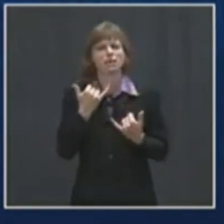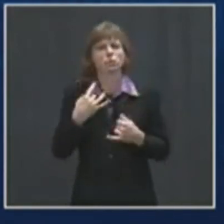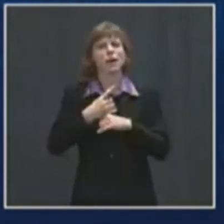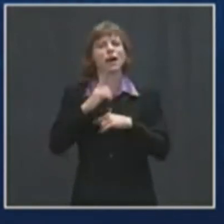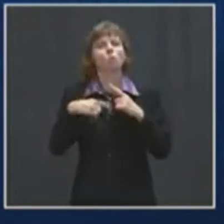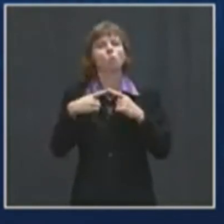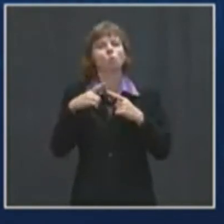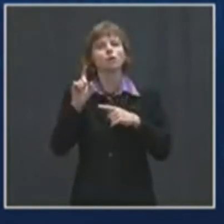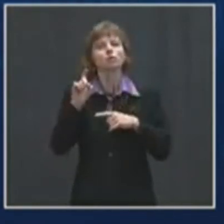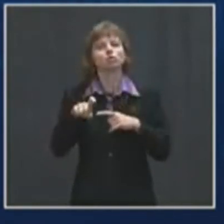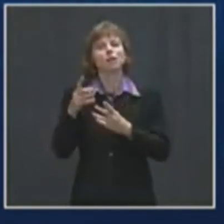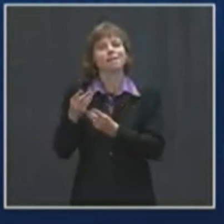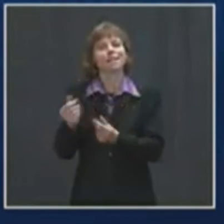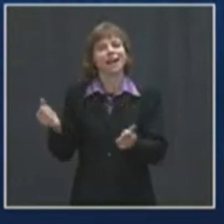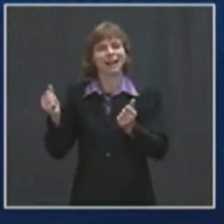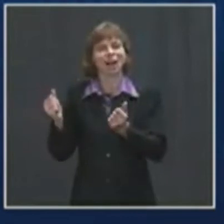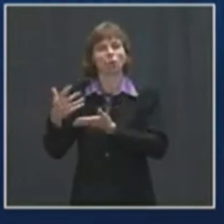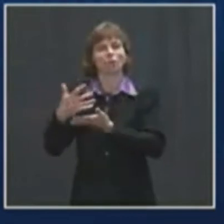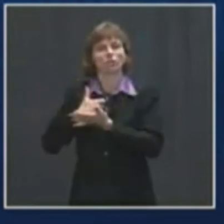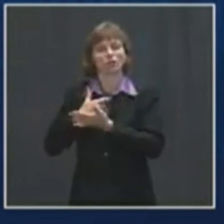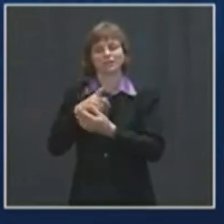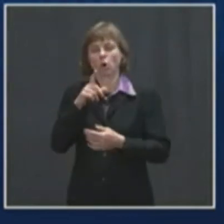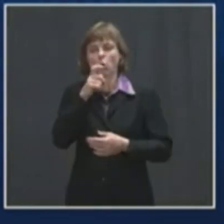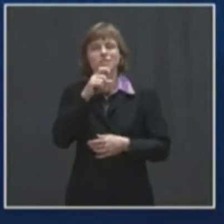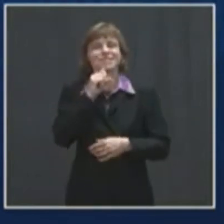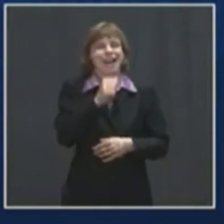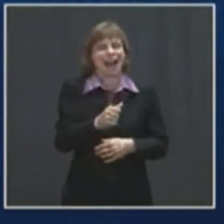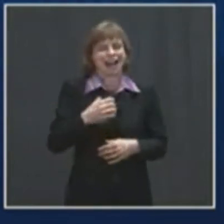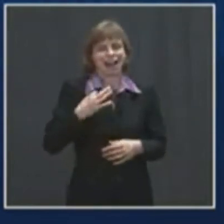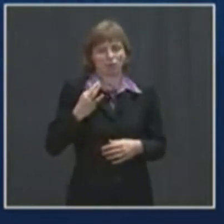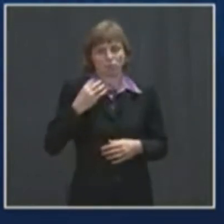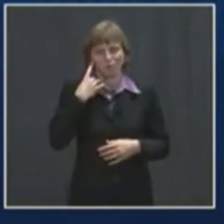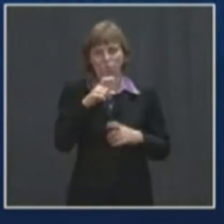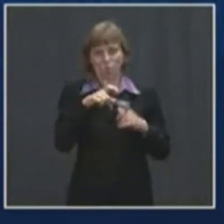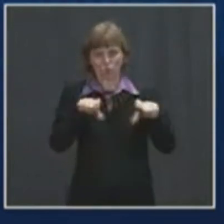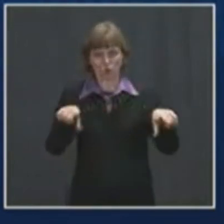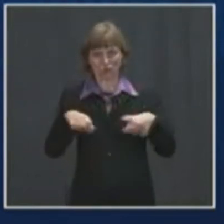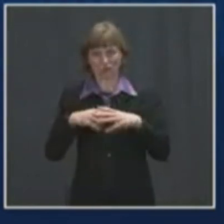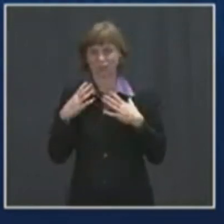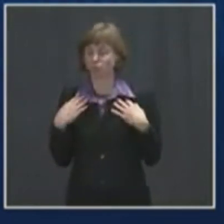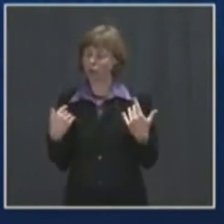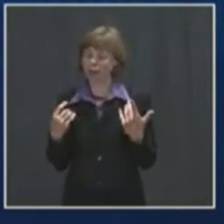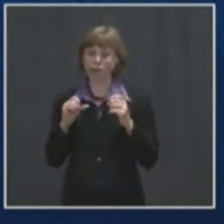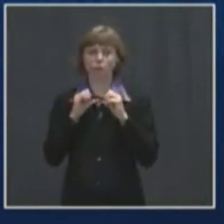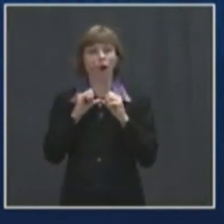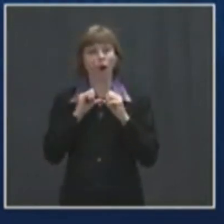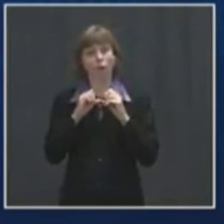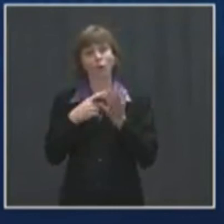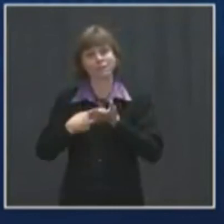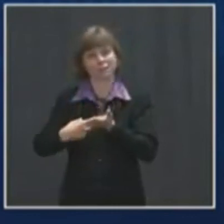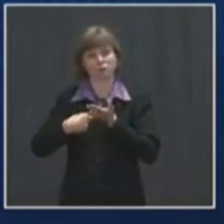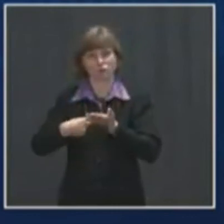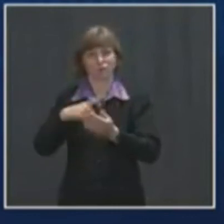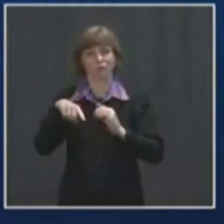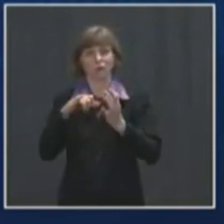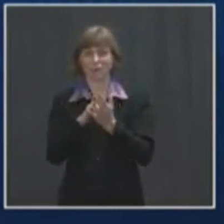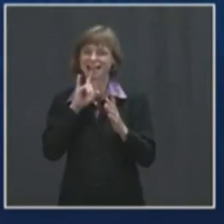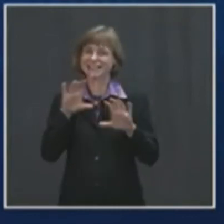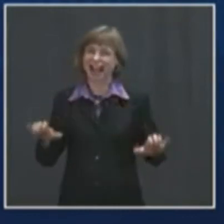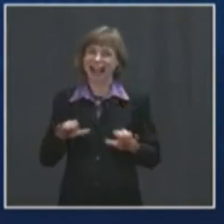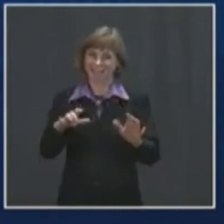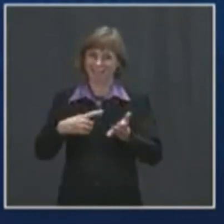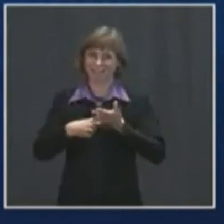start to phase out and who should not be eligible for them? There's an ongoing discussion about it, and it is an active discussion. The